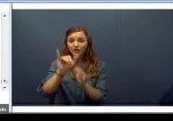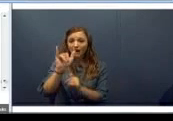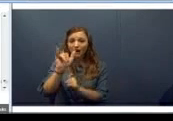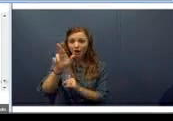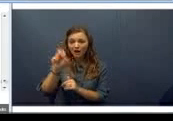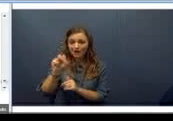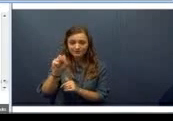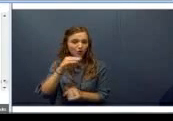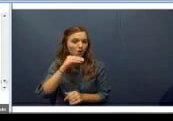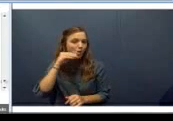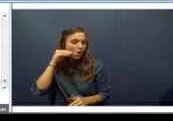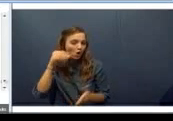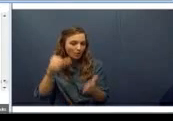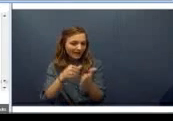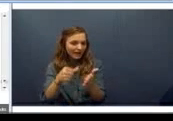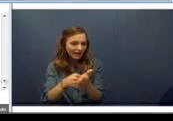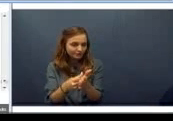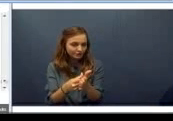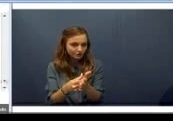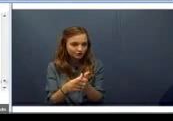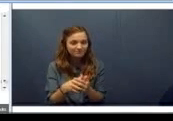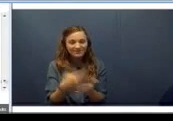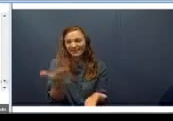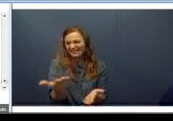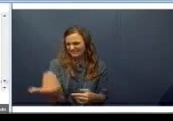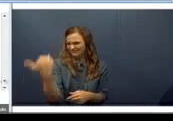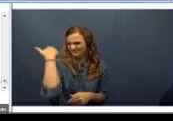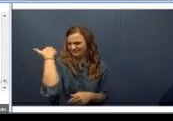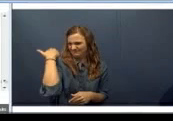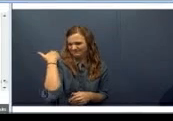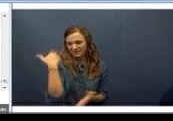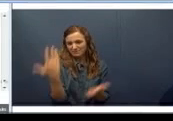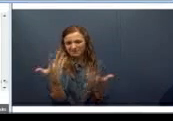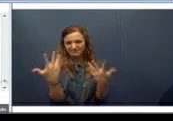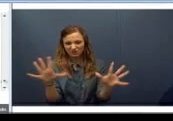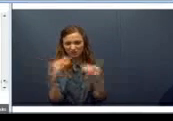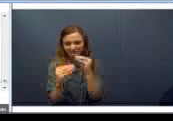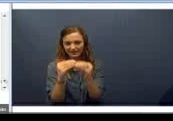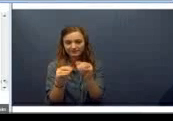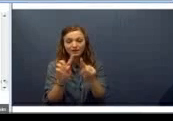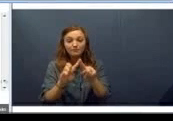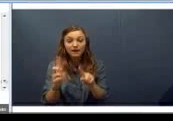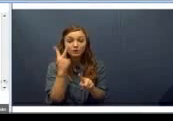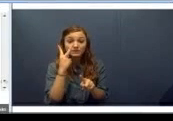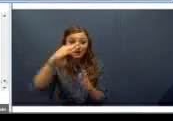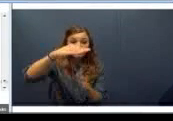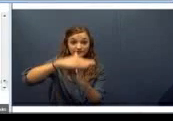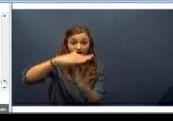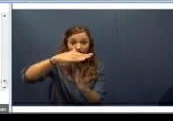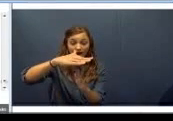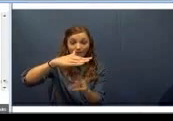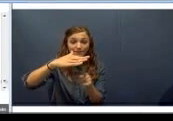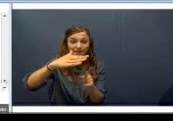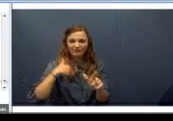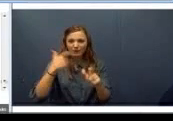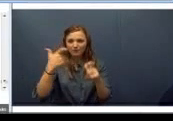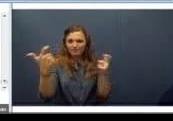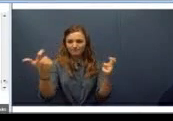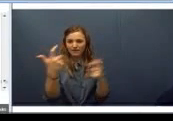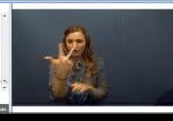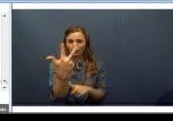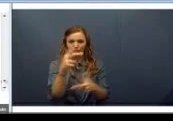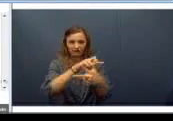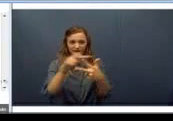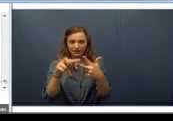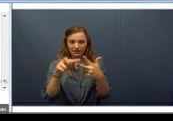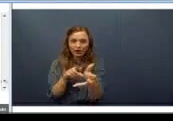And here's a screenshot of the IRS homepage, again from a little while ago, so they may have fixed this by now, but as you can see at the top they have these